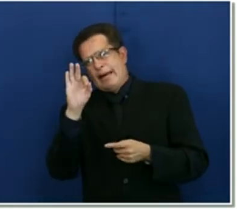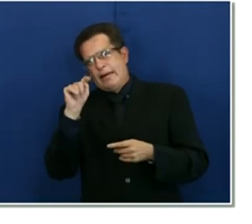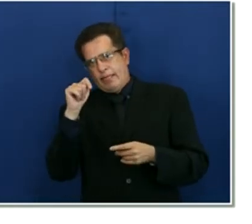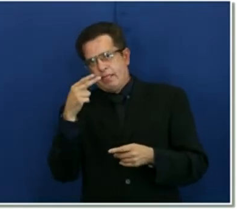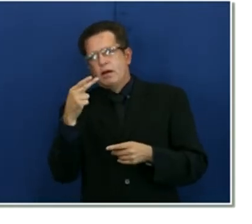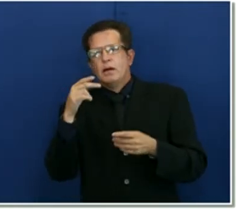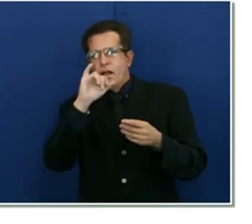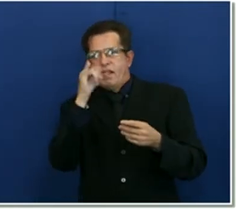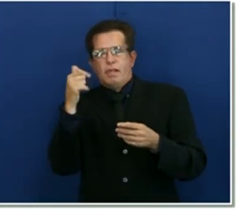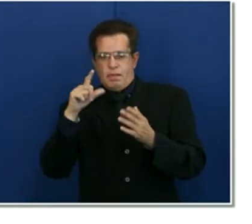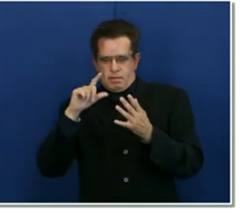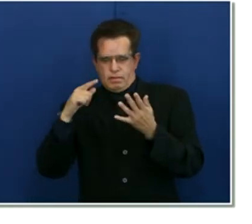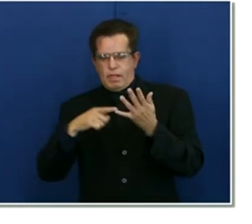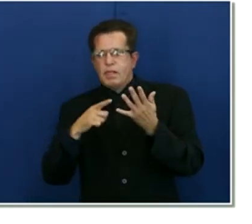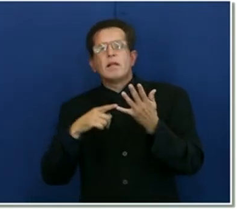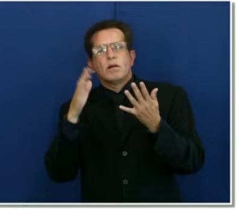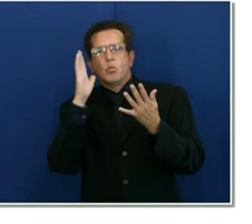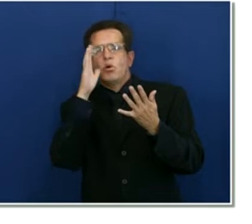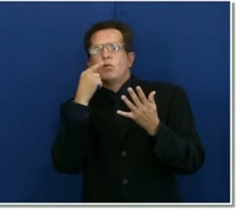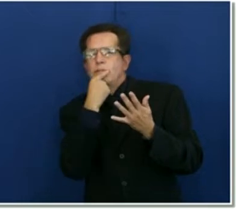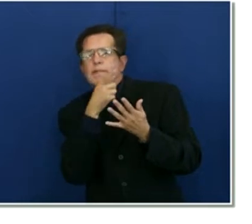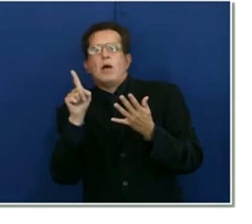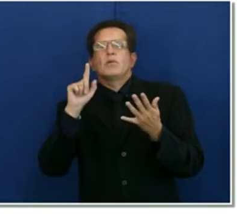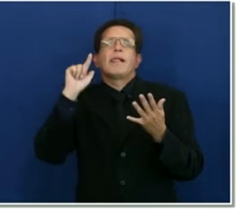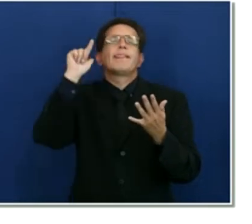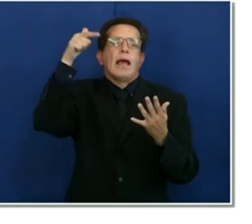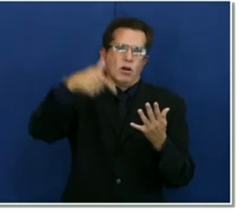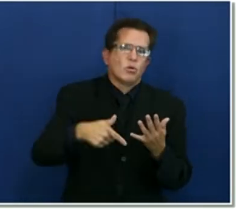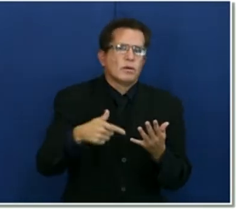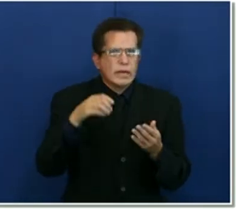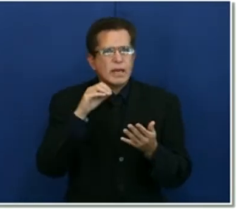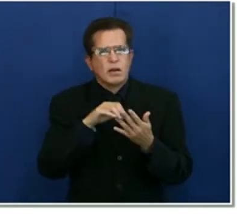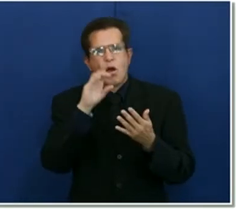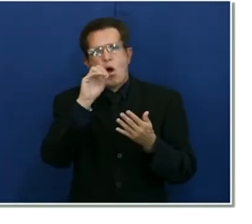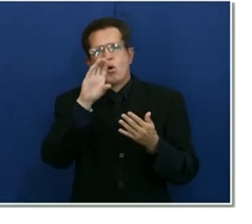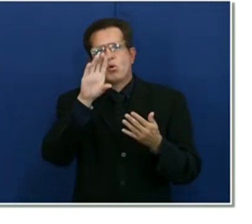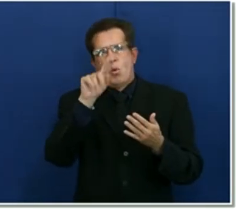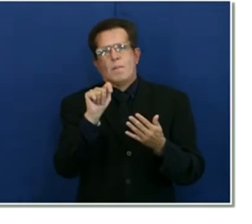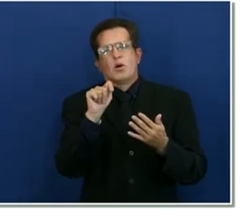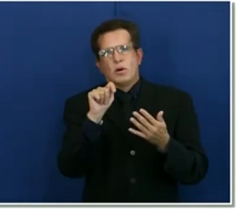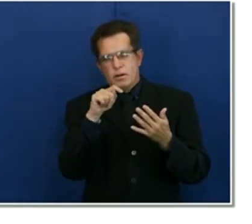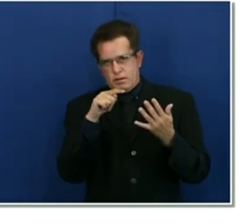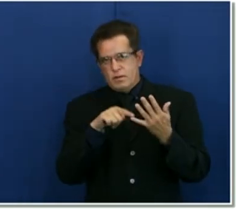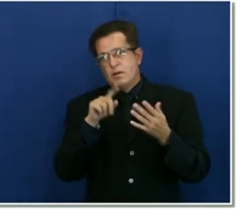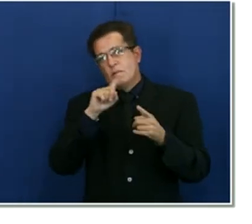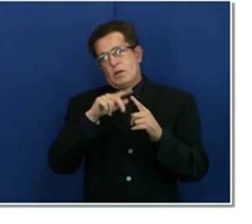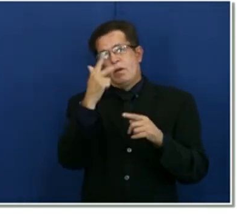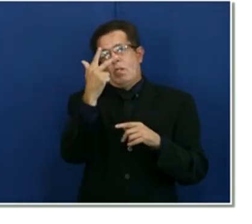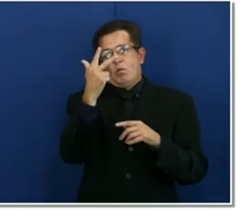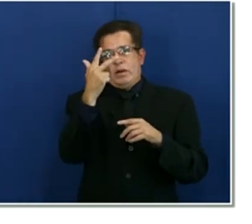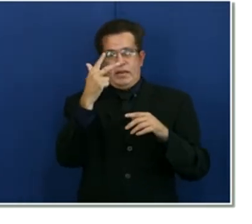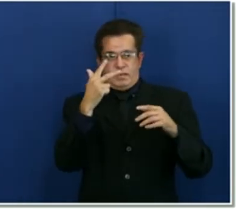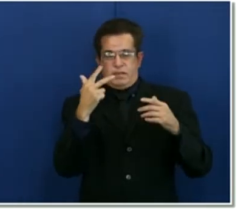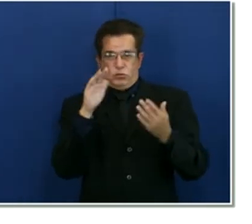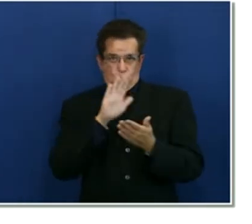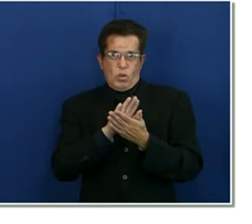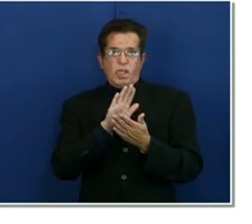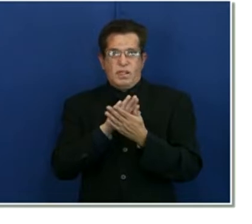be determined later in an undetermined date in October. 3 districts will open